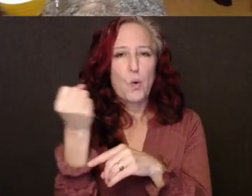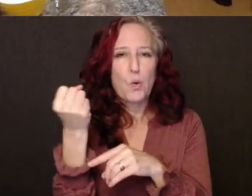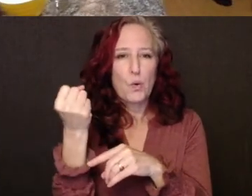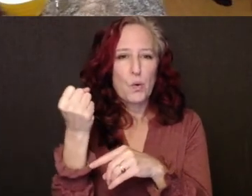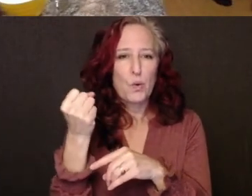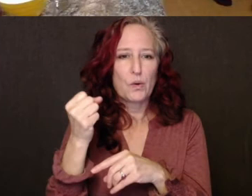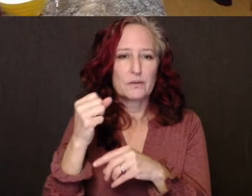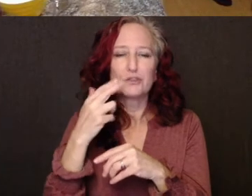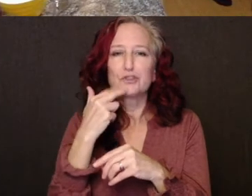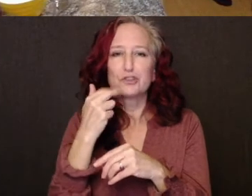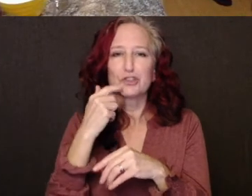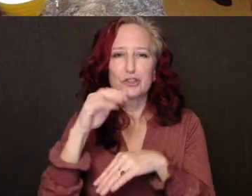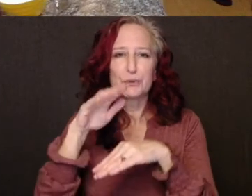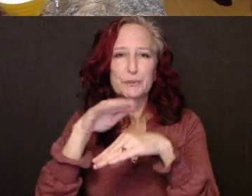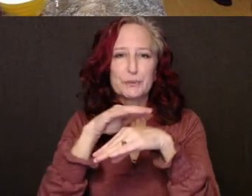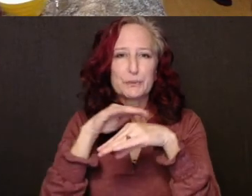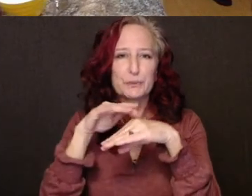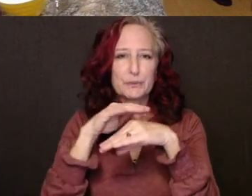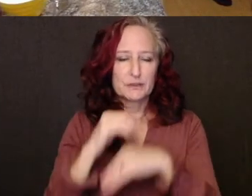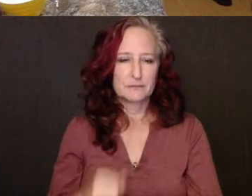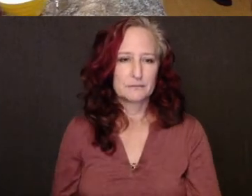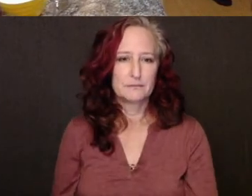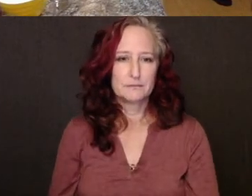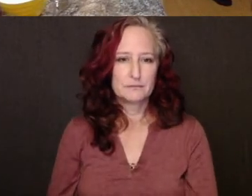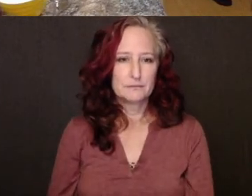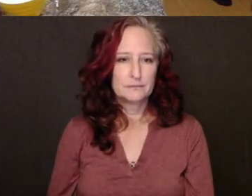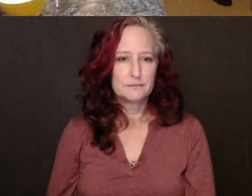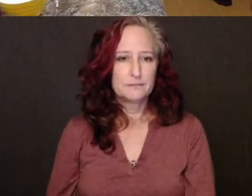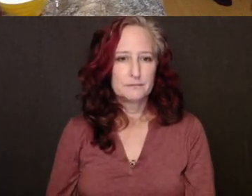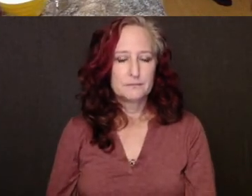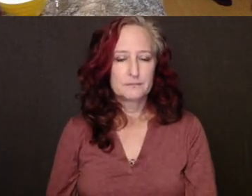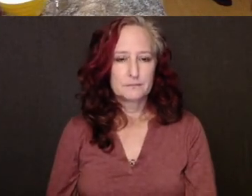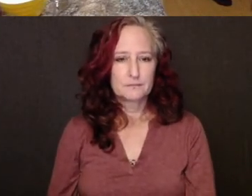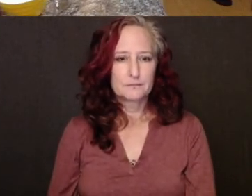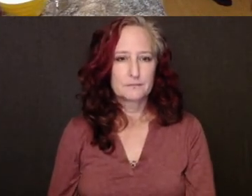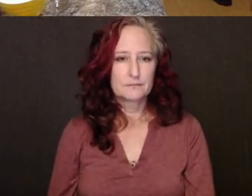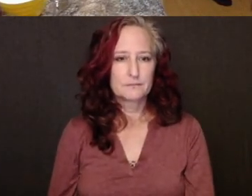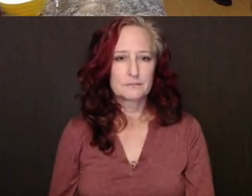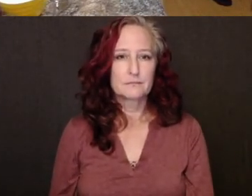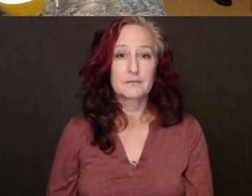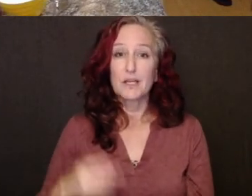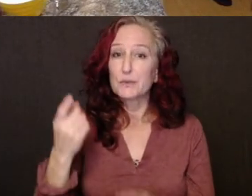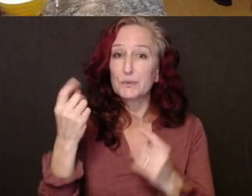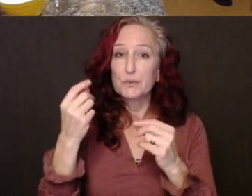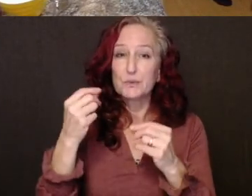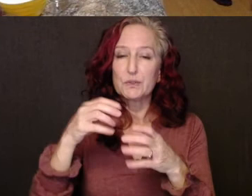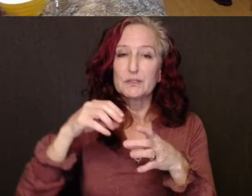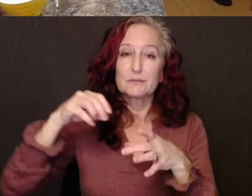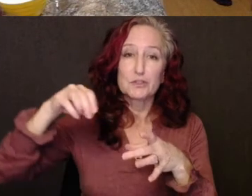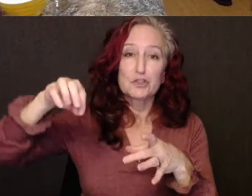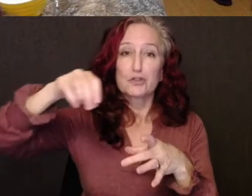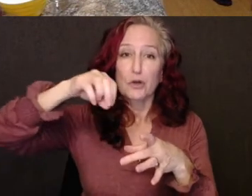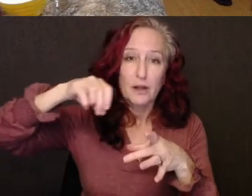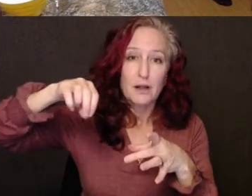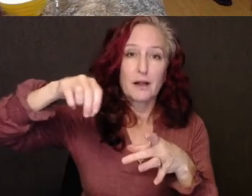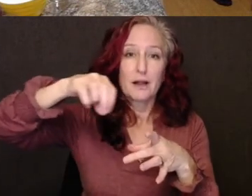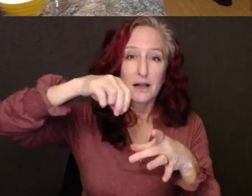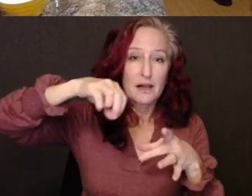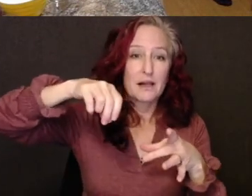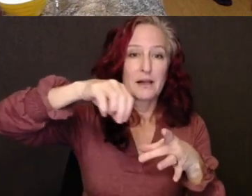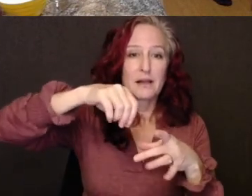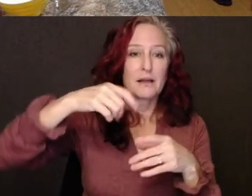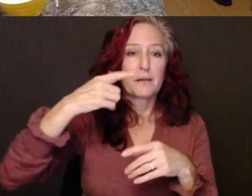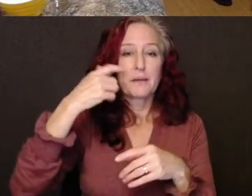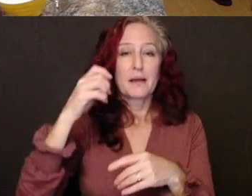my cupcakes have that little dome. So that's a really good texture to be, so that it